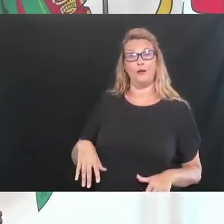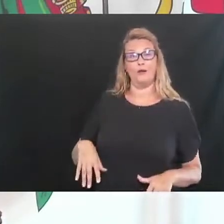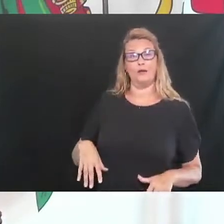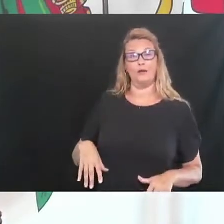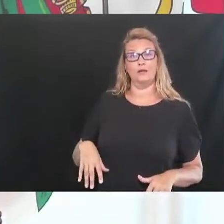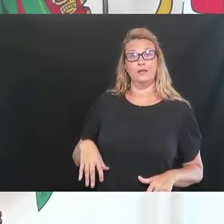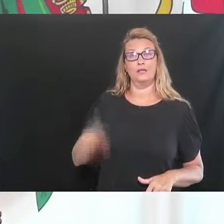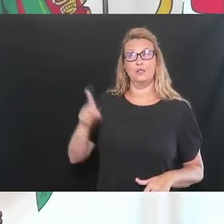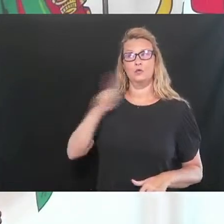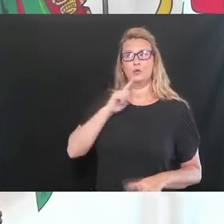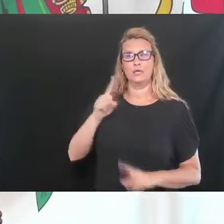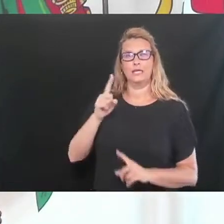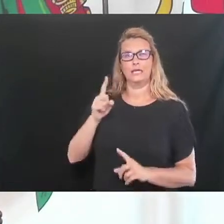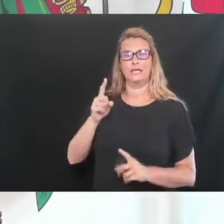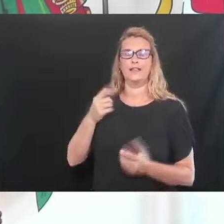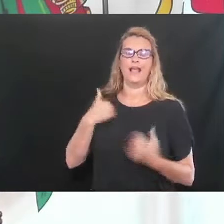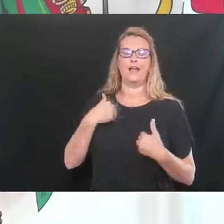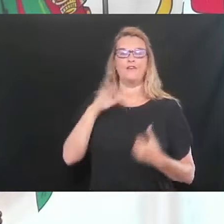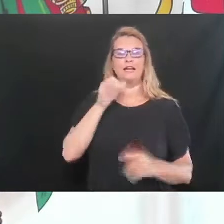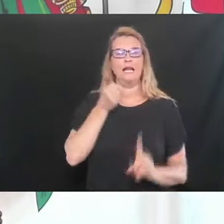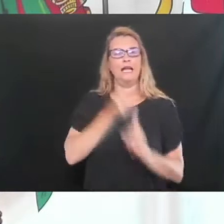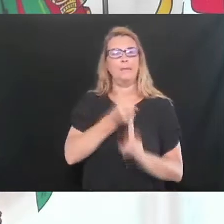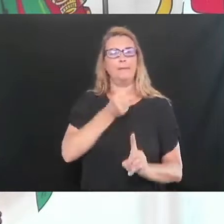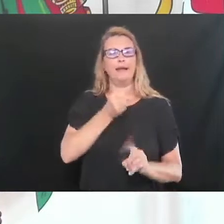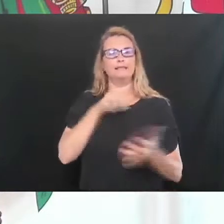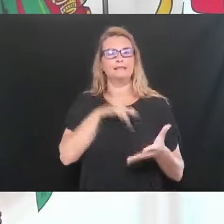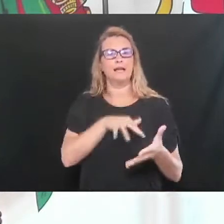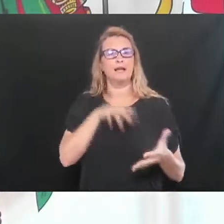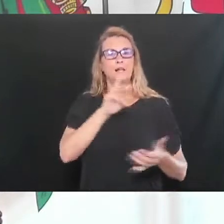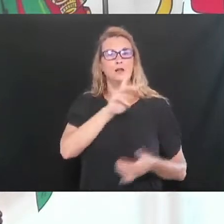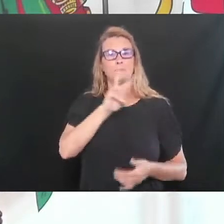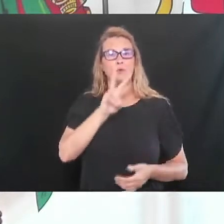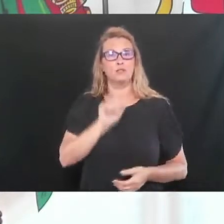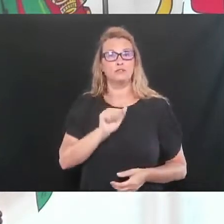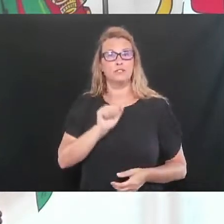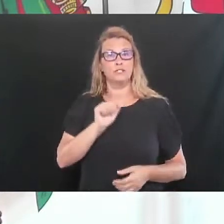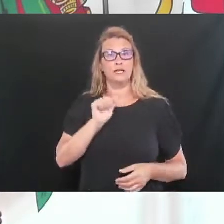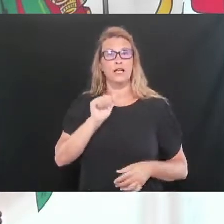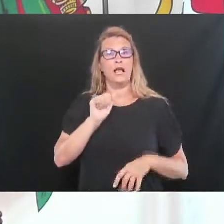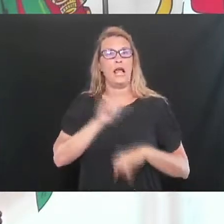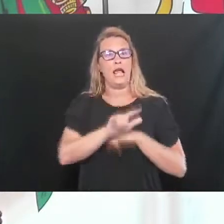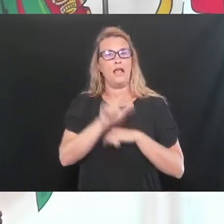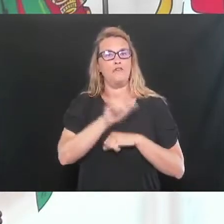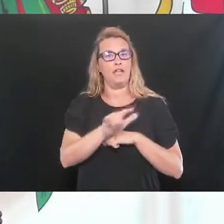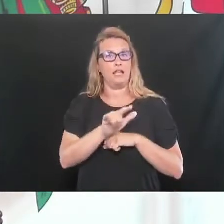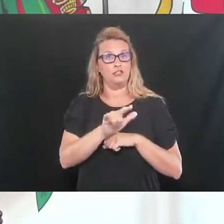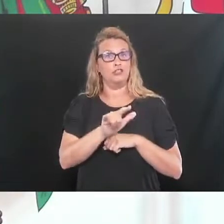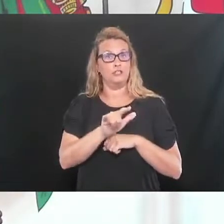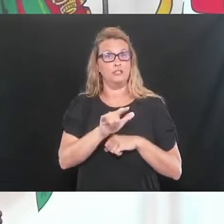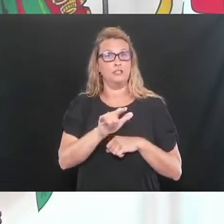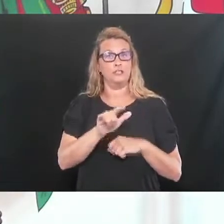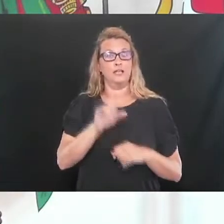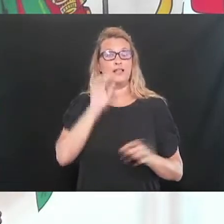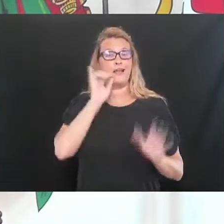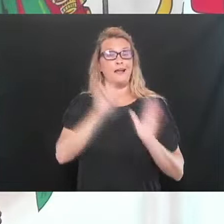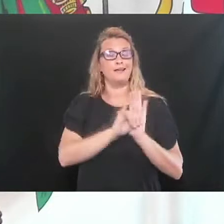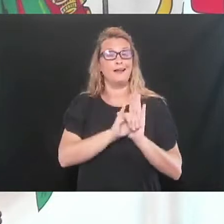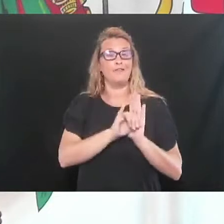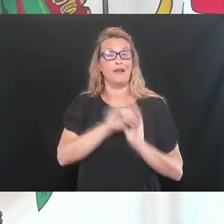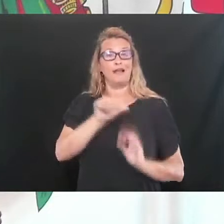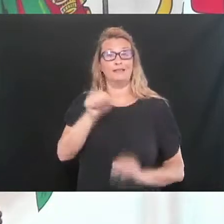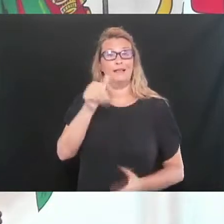there's an impact study, an economic impact study of West Virginia's aviation industry that identified